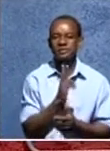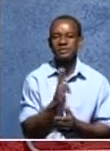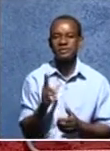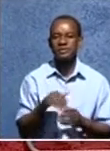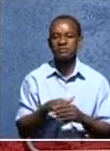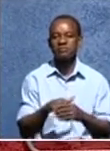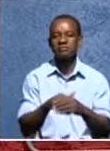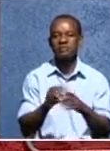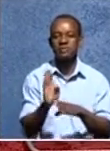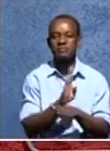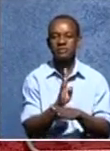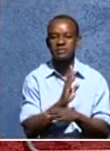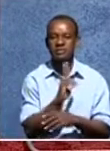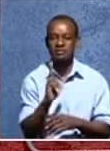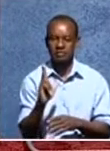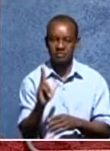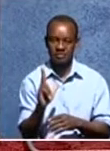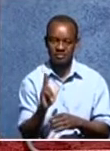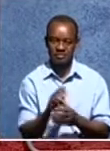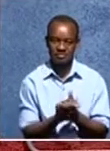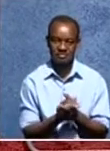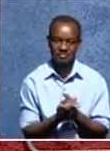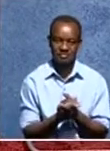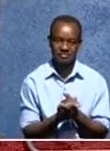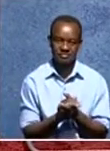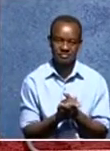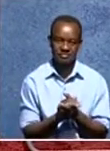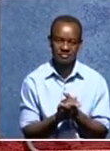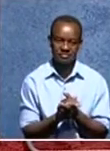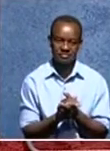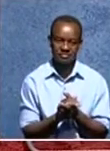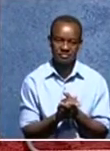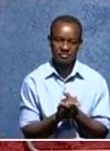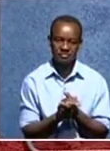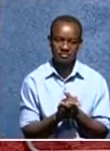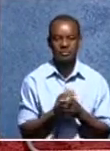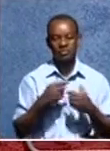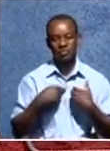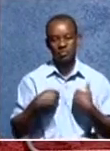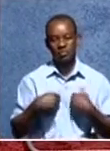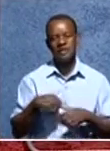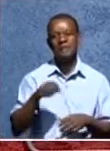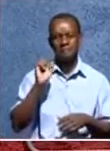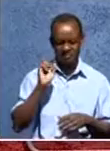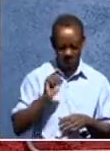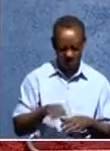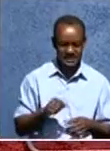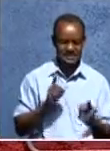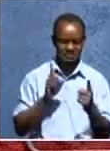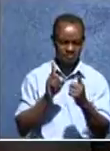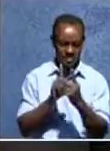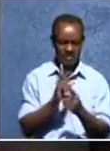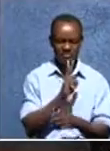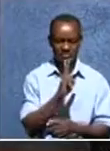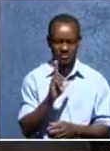business travelers, everybody coming through our terminals, we need to make it an experience that is unforgettable,